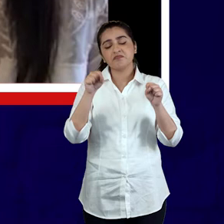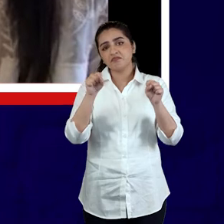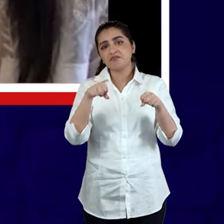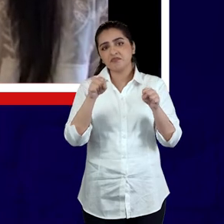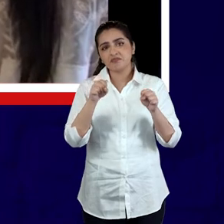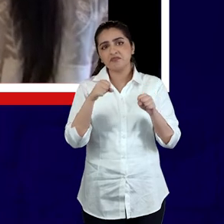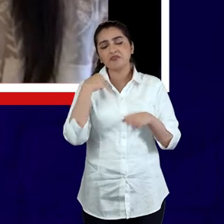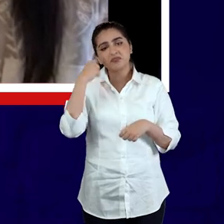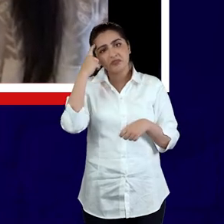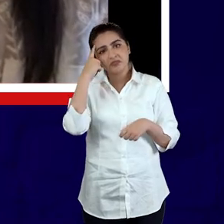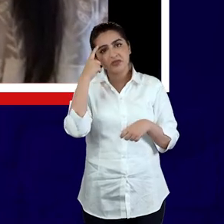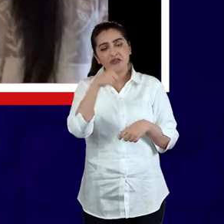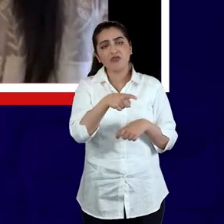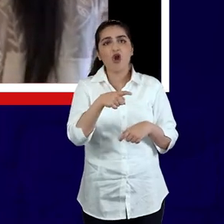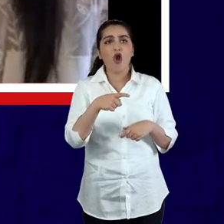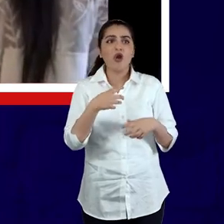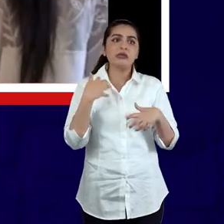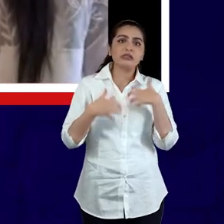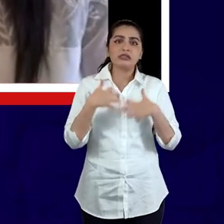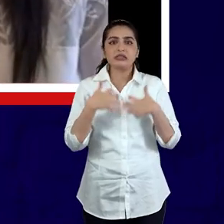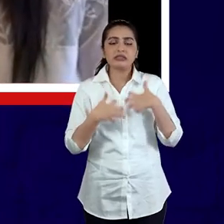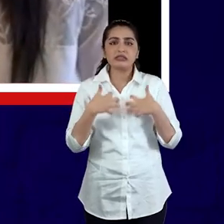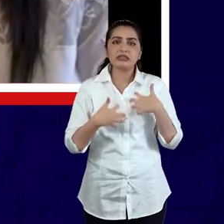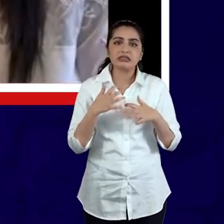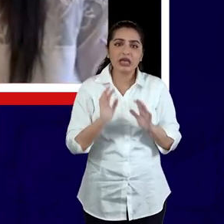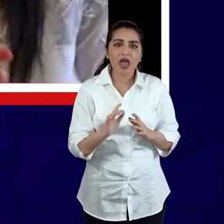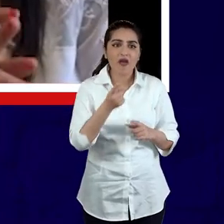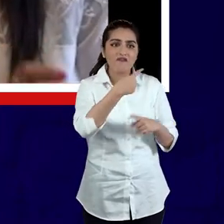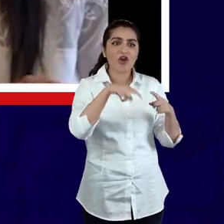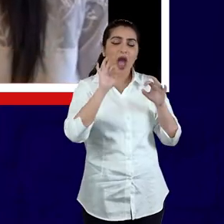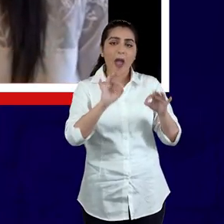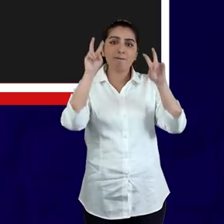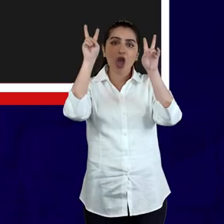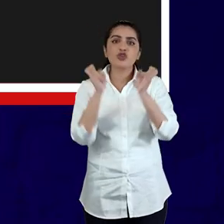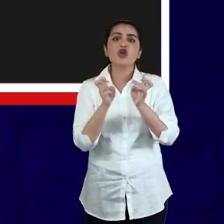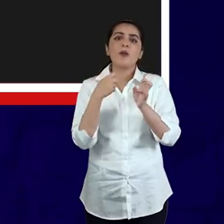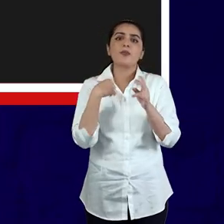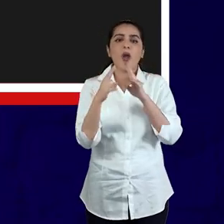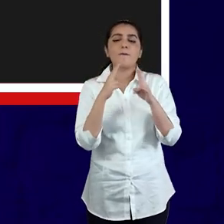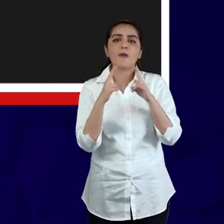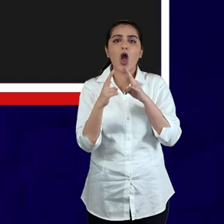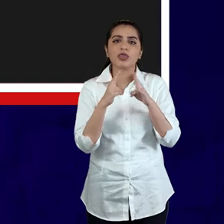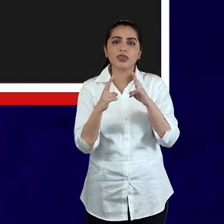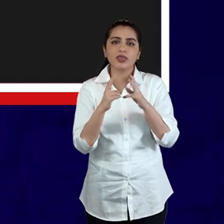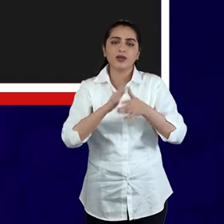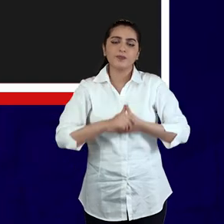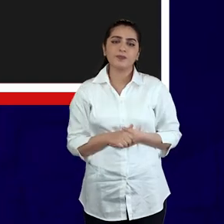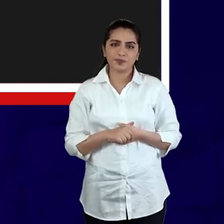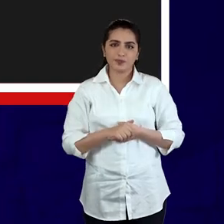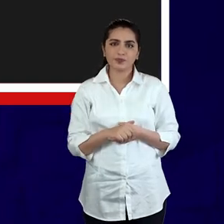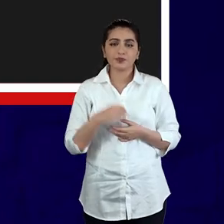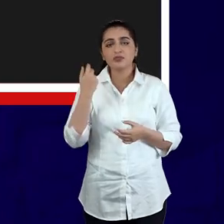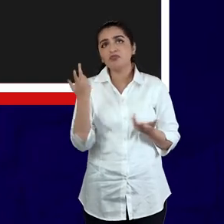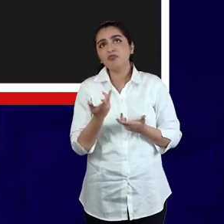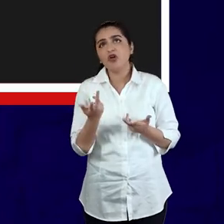Yeah, I think that was the motivation behind why we chose to take some of these topics for this call, where we were talking about, okay,